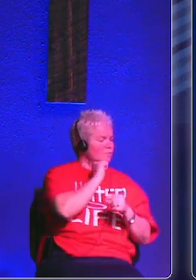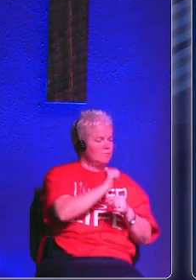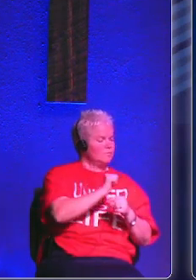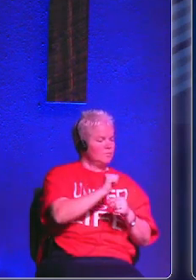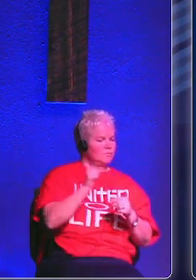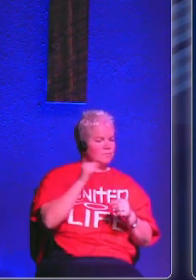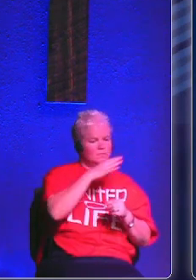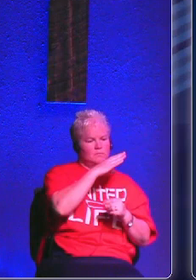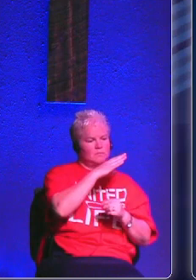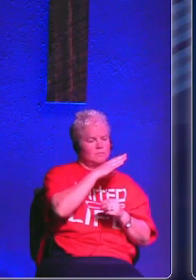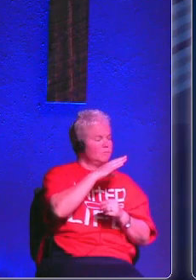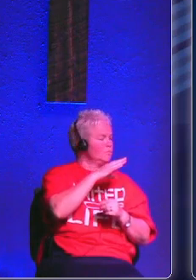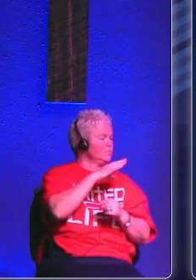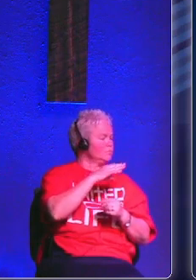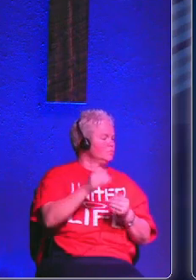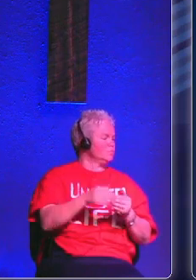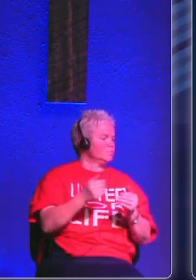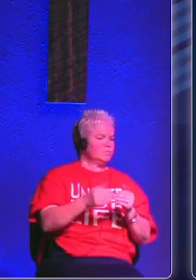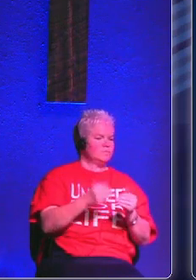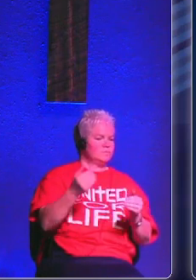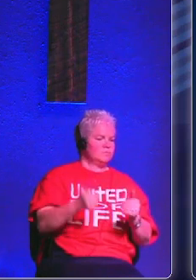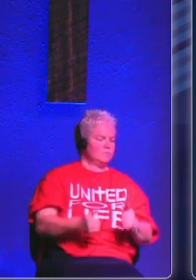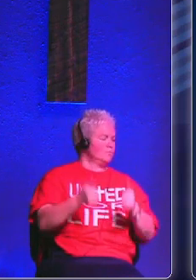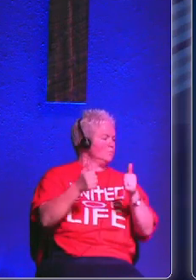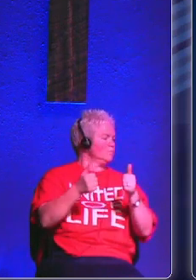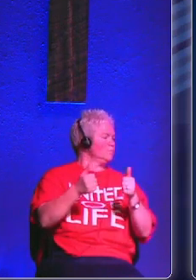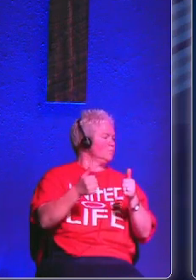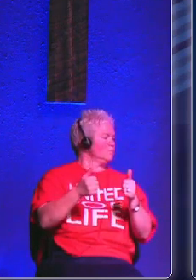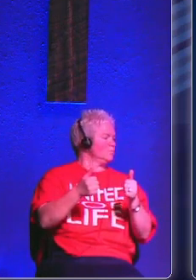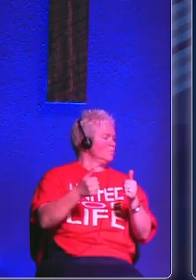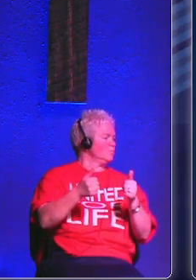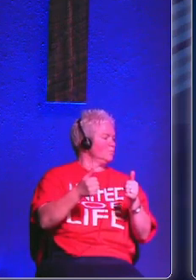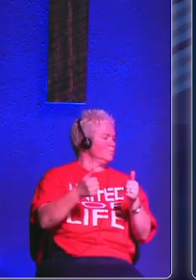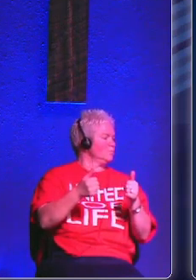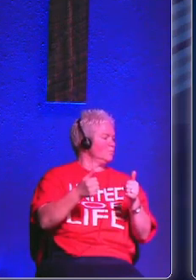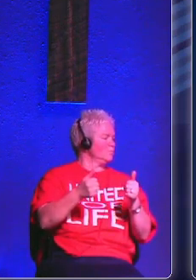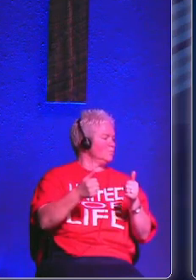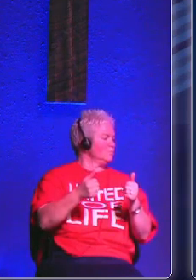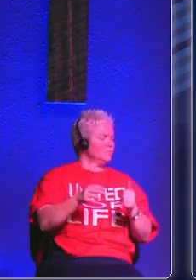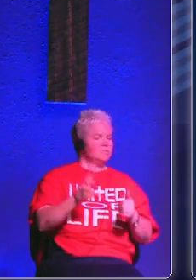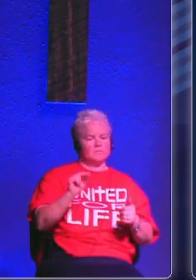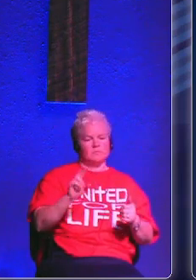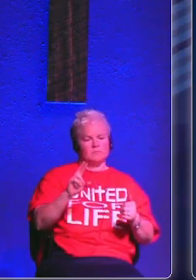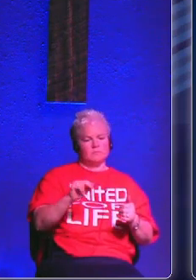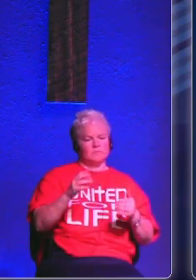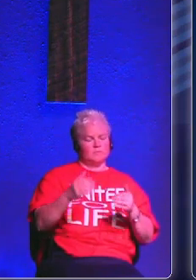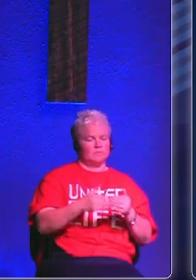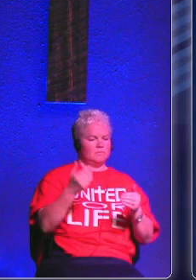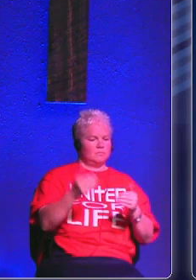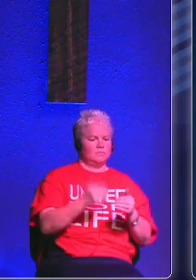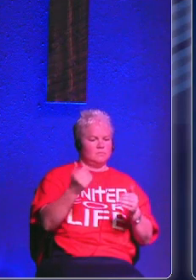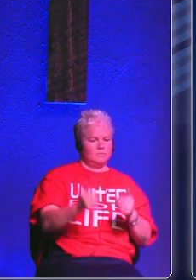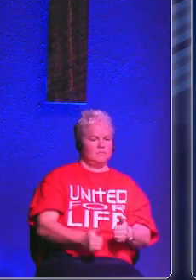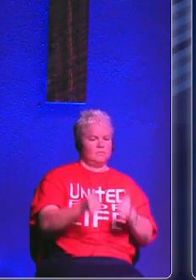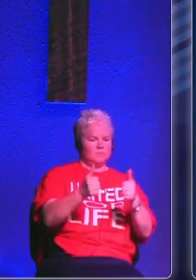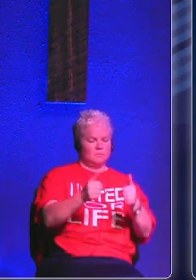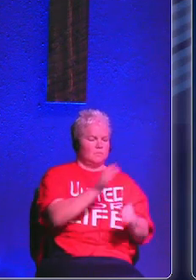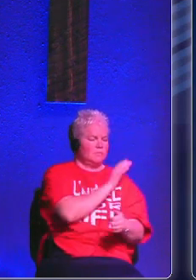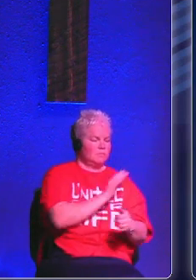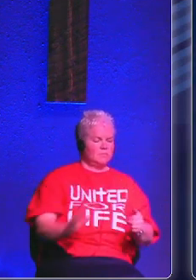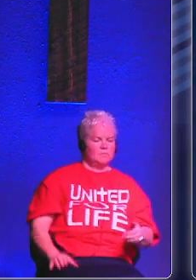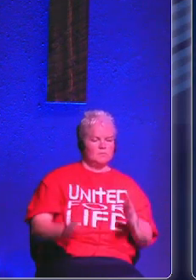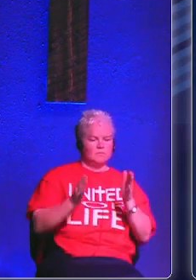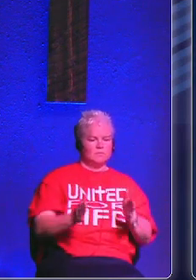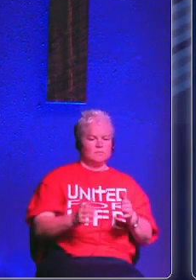buy into the lie of an easy life. There is no easy life, whether you be a Christian or